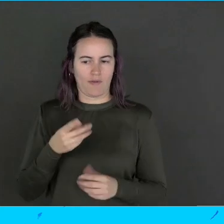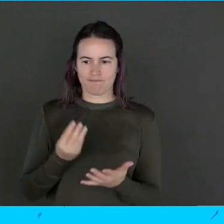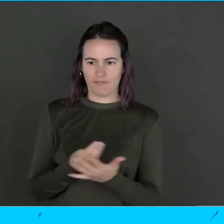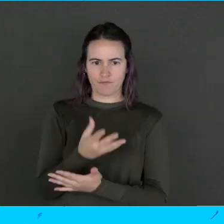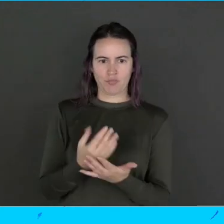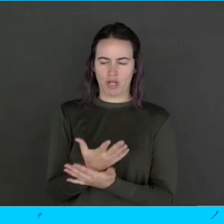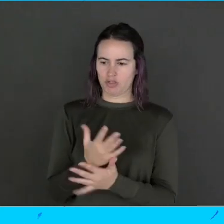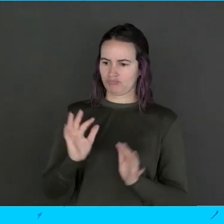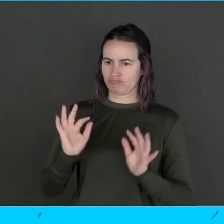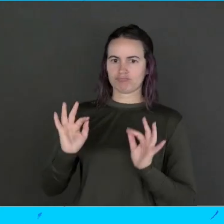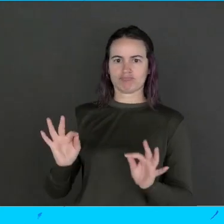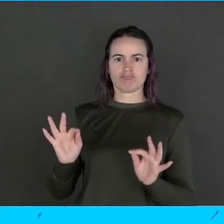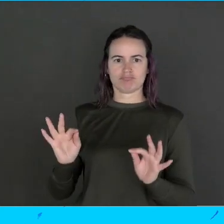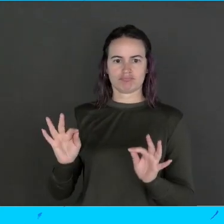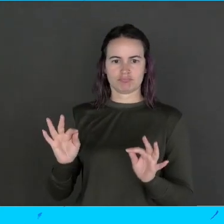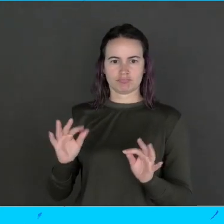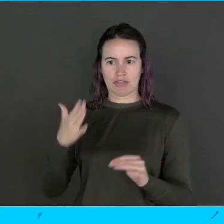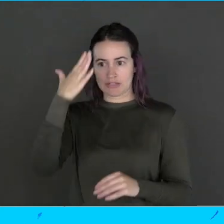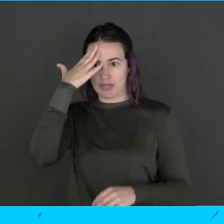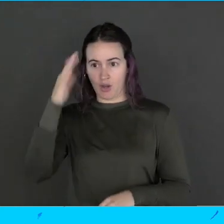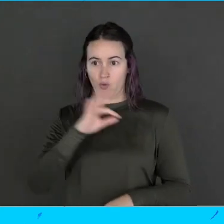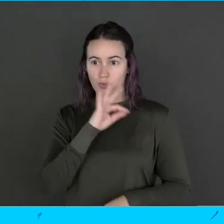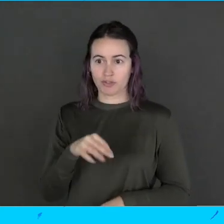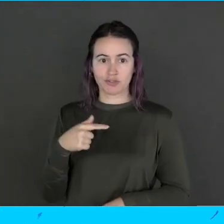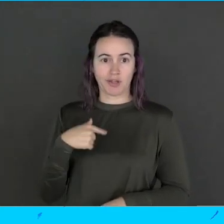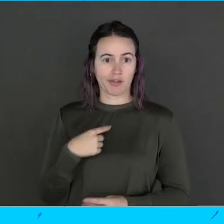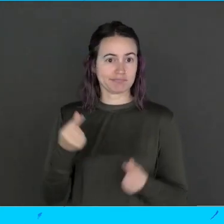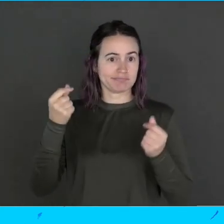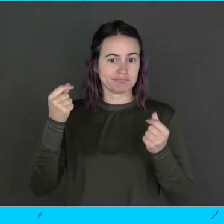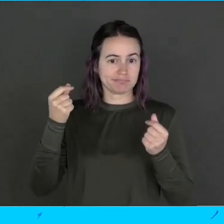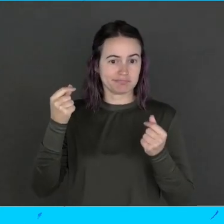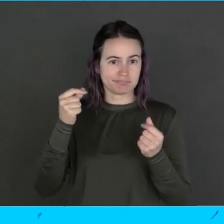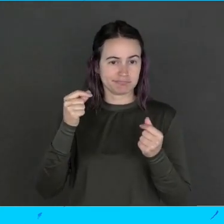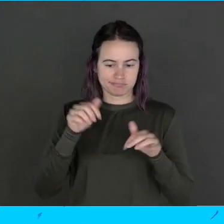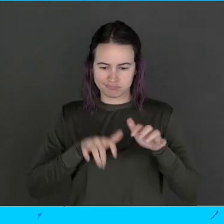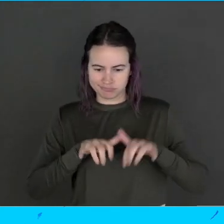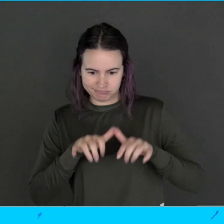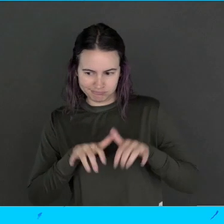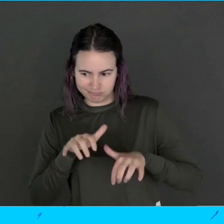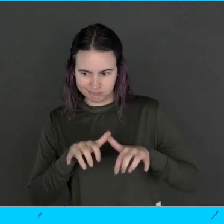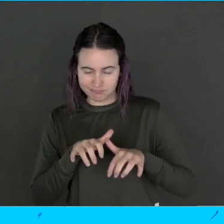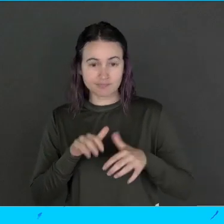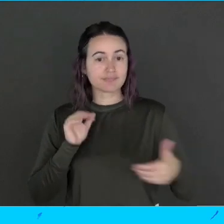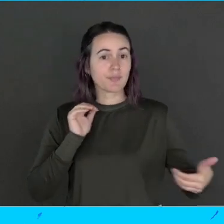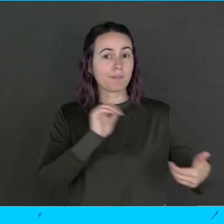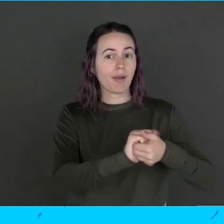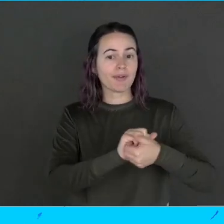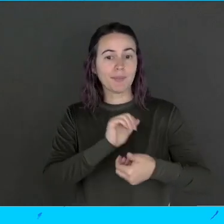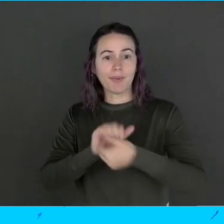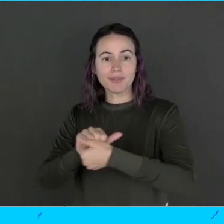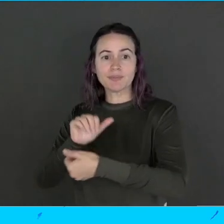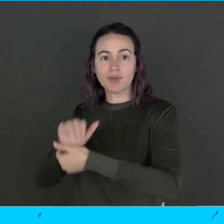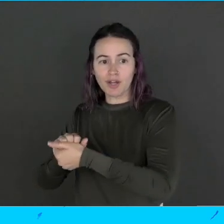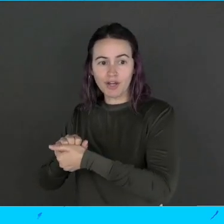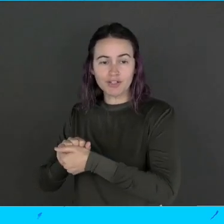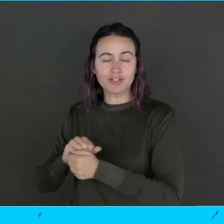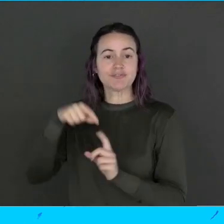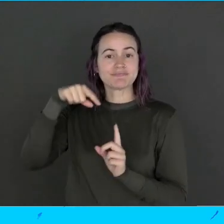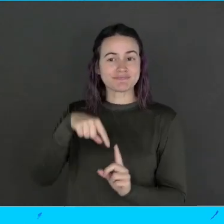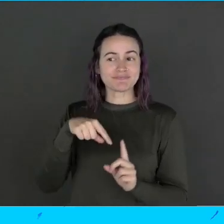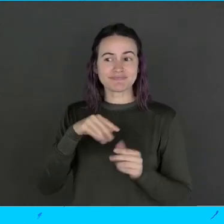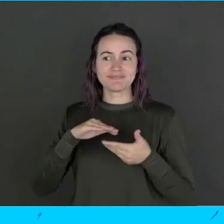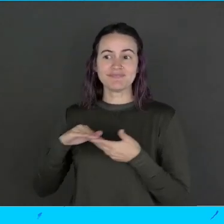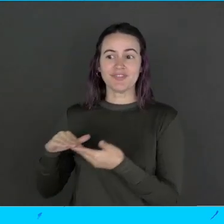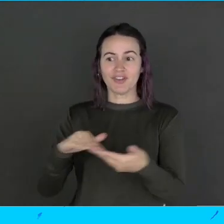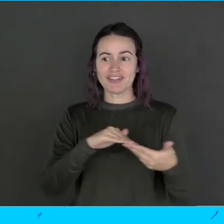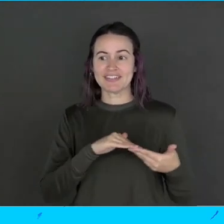world, it's providing a voice to the community. Through partnerships, the Internet of Good Things has the potential to reach 1 billion